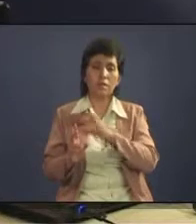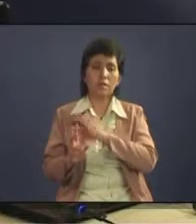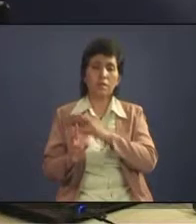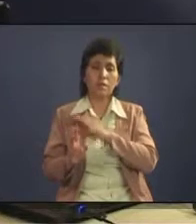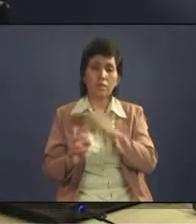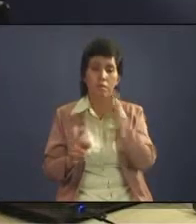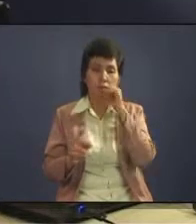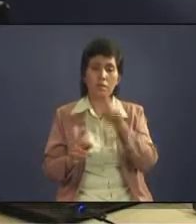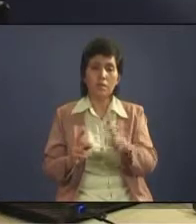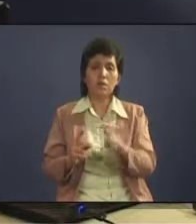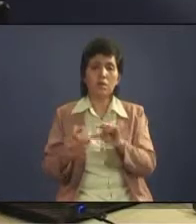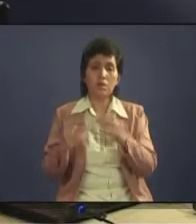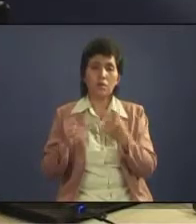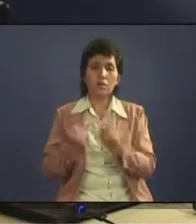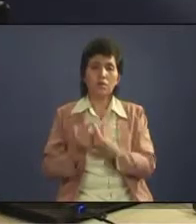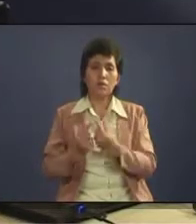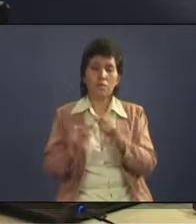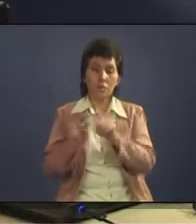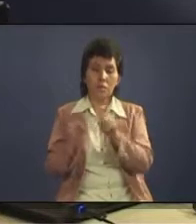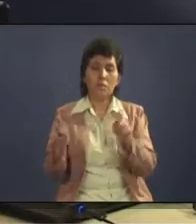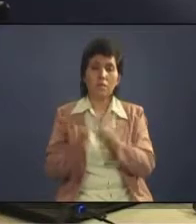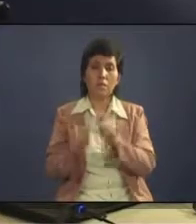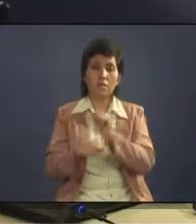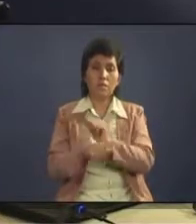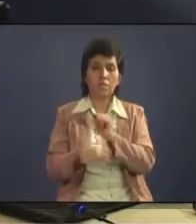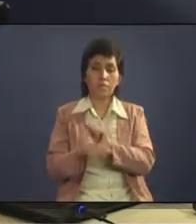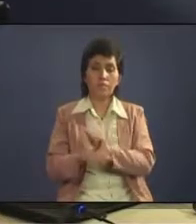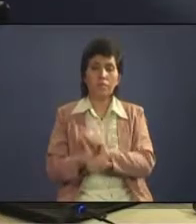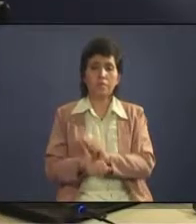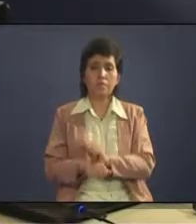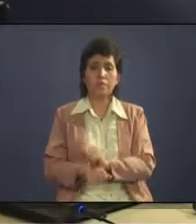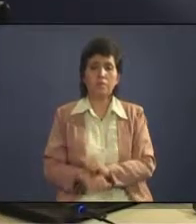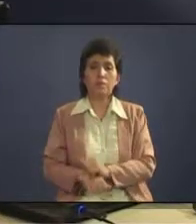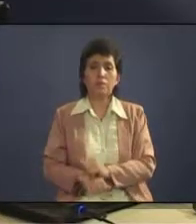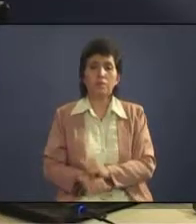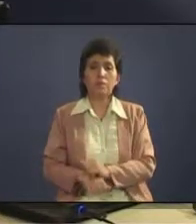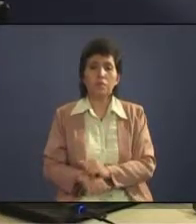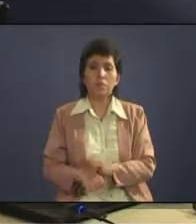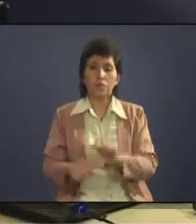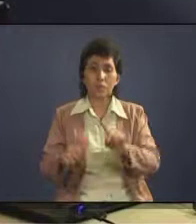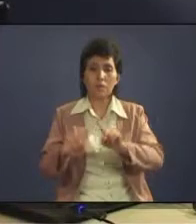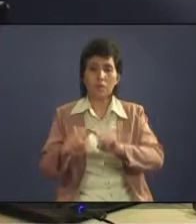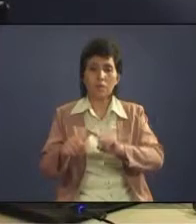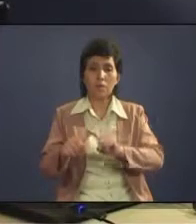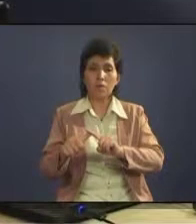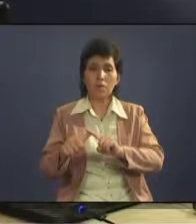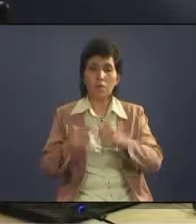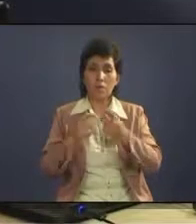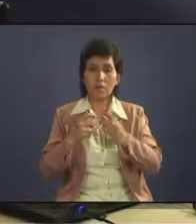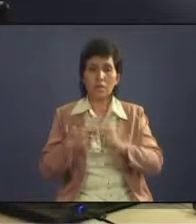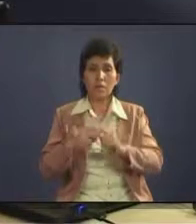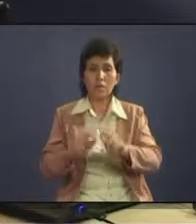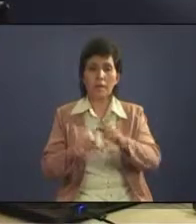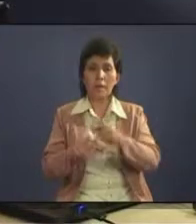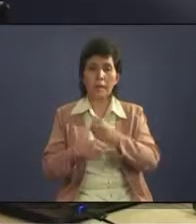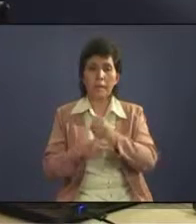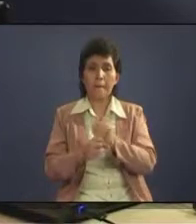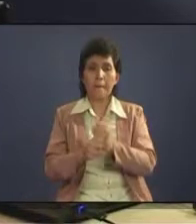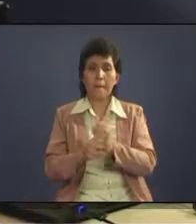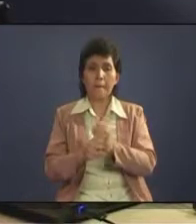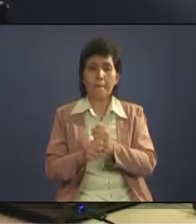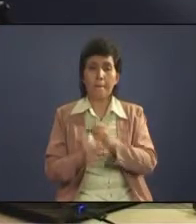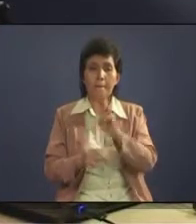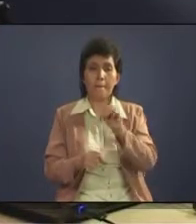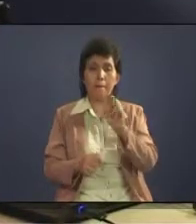group, or for your teamwork if you want to make it successful. Okay, the first one is try to make a mutual